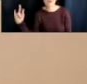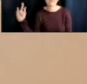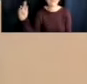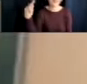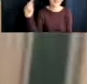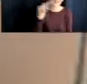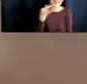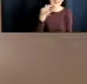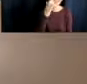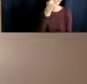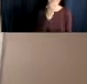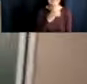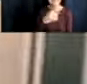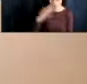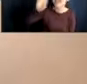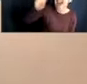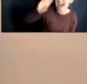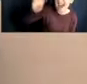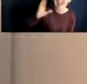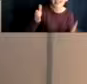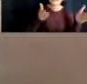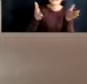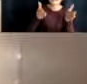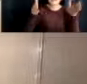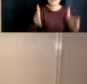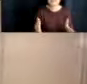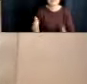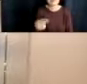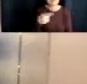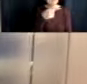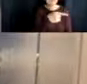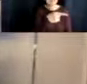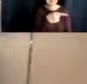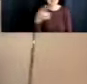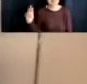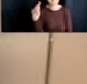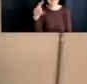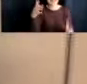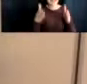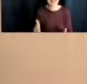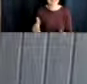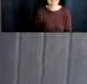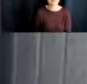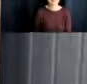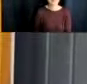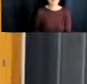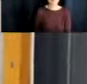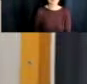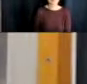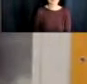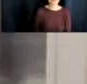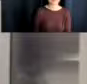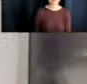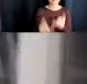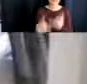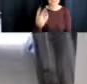Bye guys! This is the attendant. I bet this is the pilot maybe. All right, so this is the